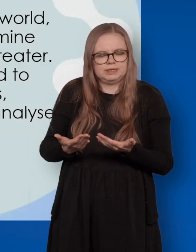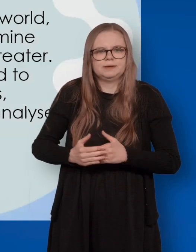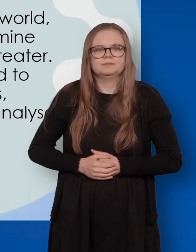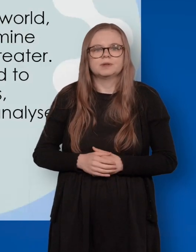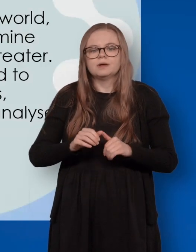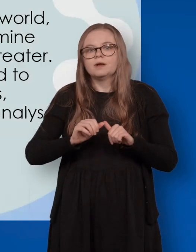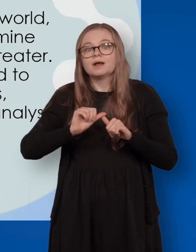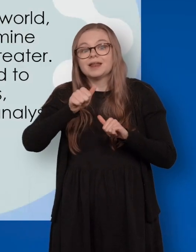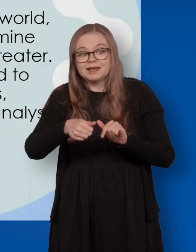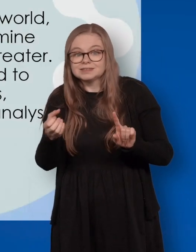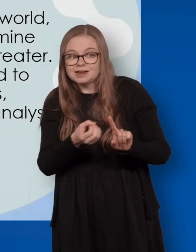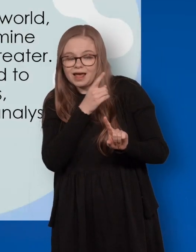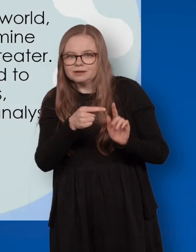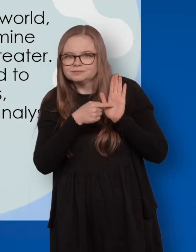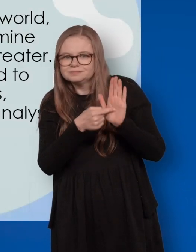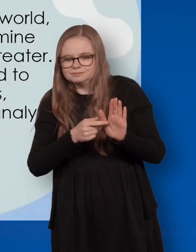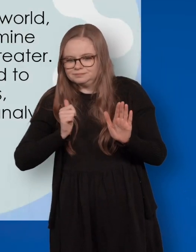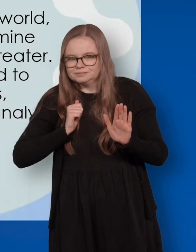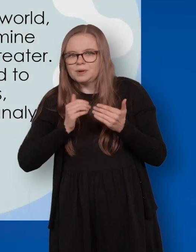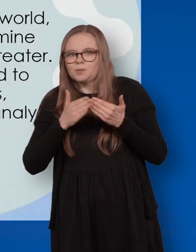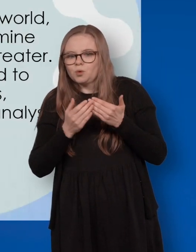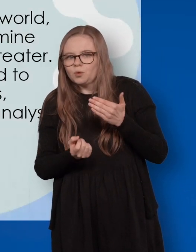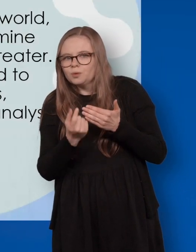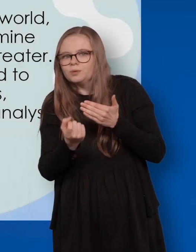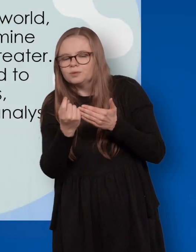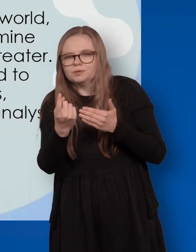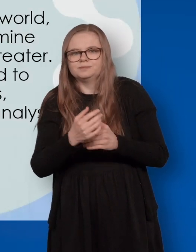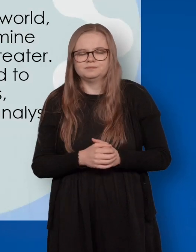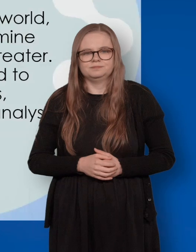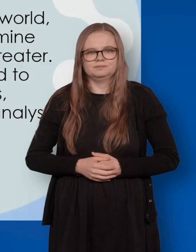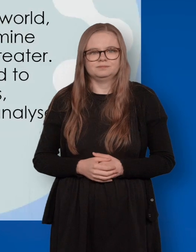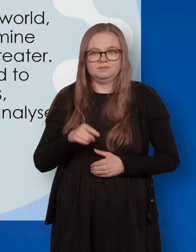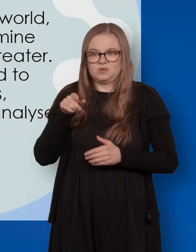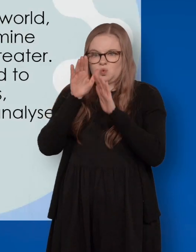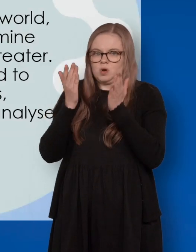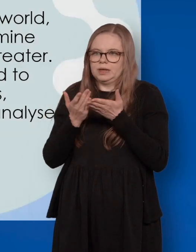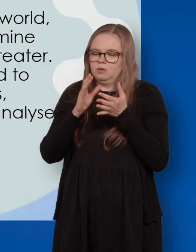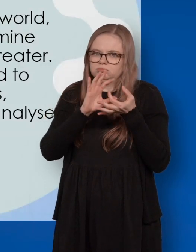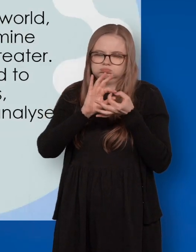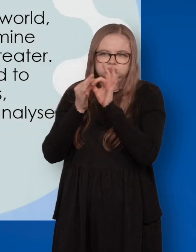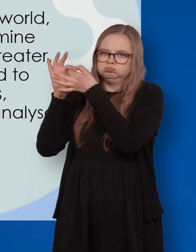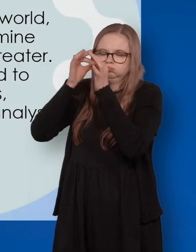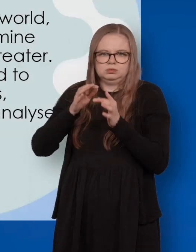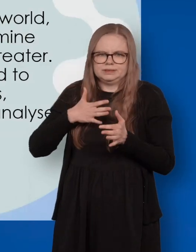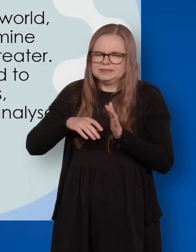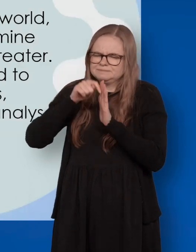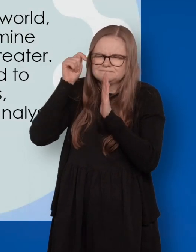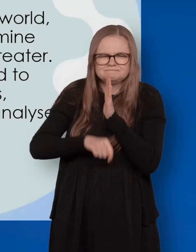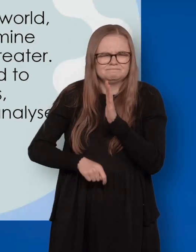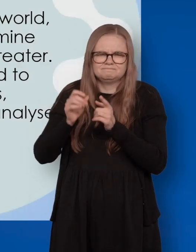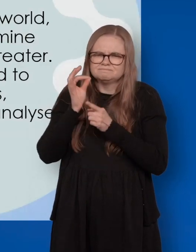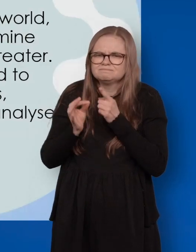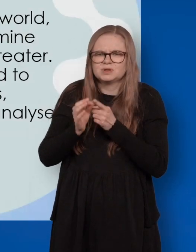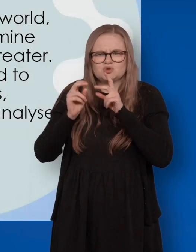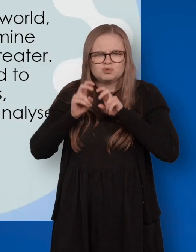the next slide will show you some upcoming seminars. In an increasingly diverse and interconnected world, the need for rigorous research